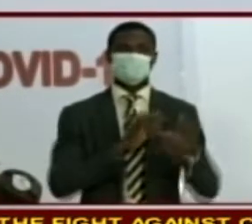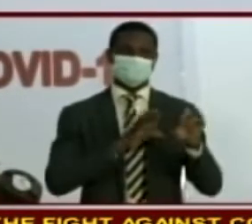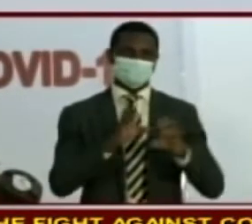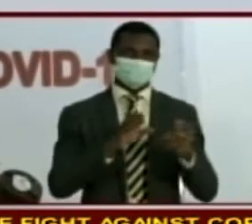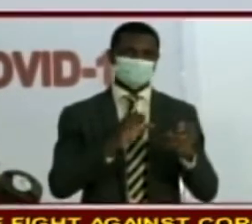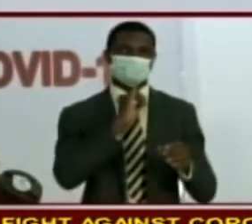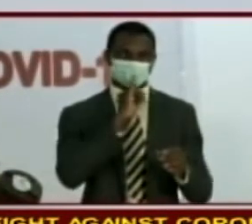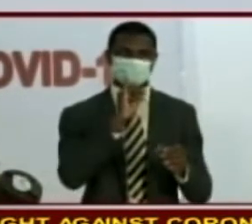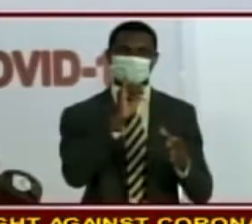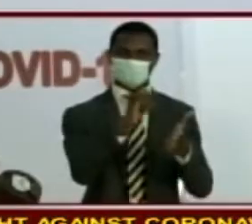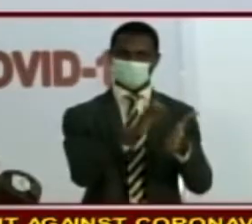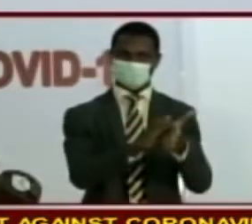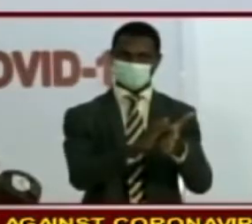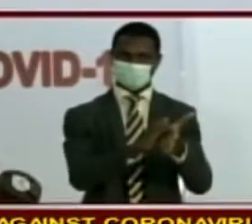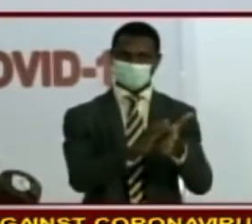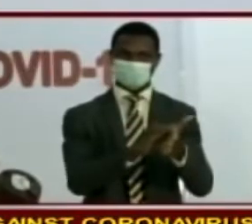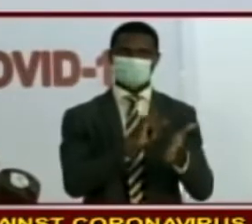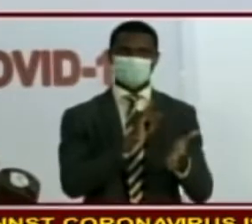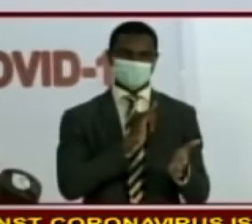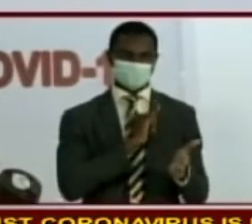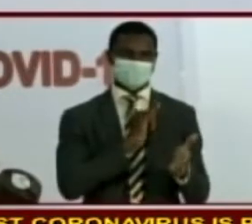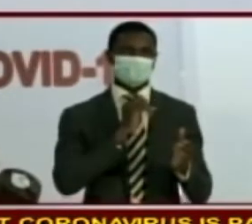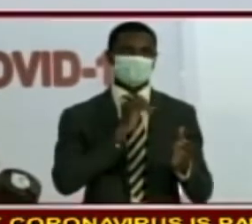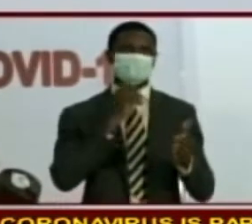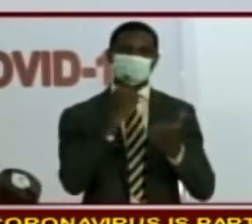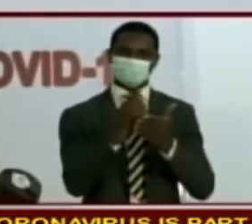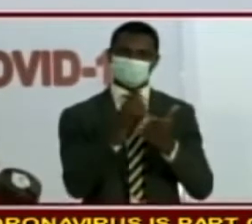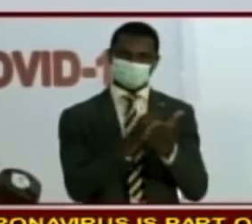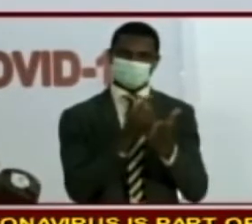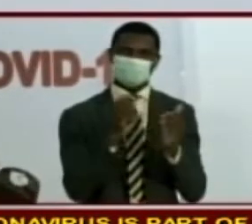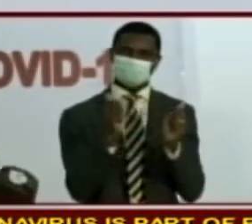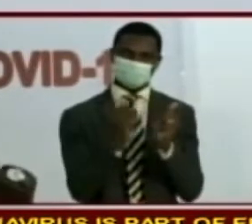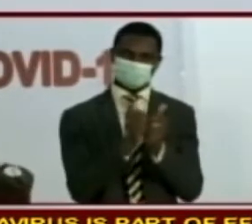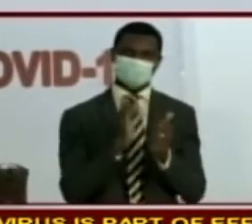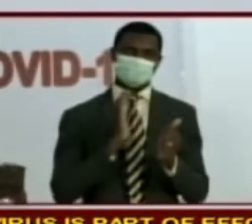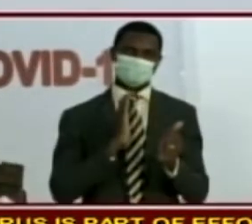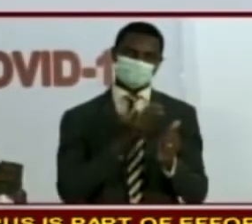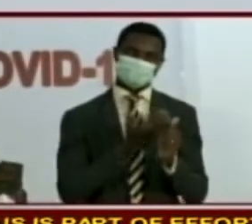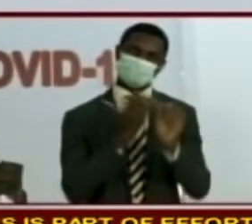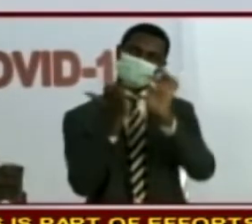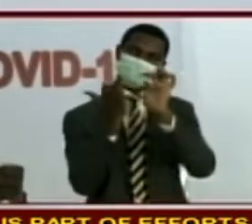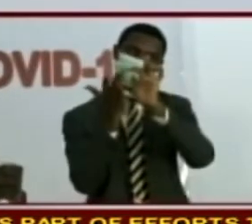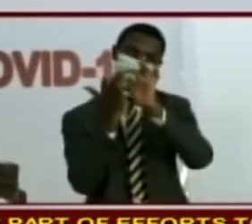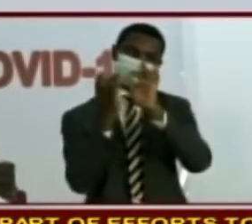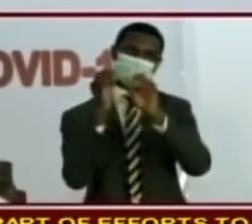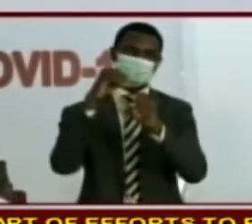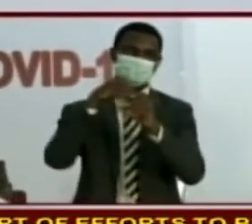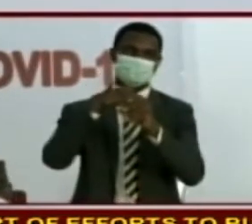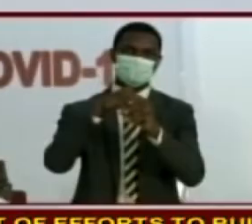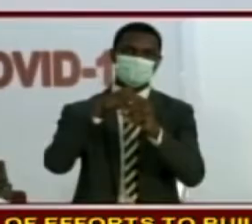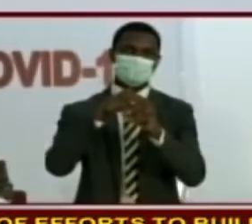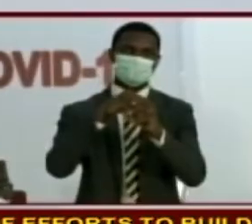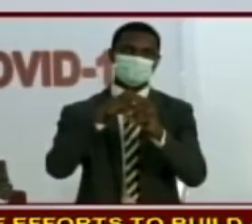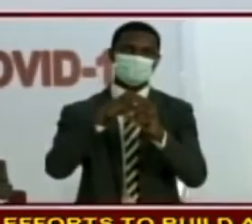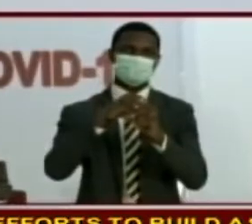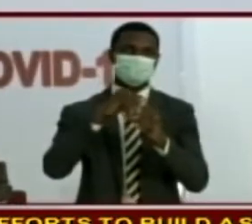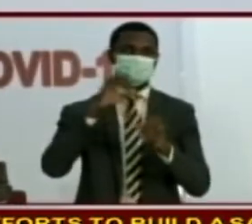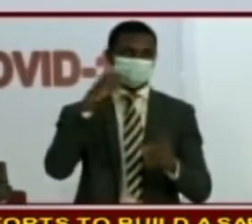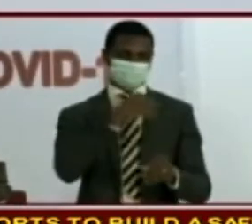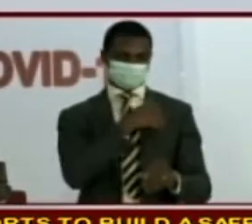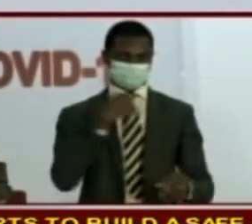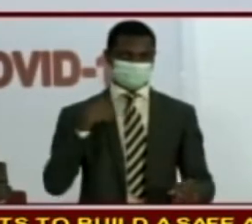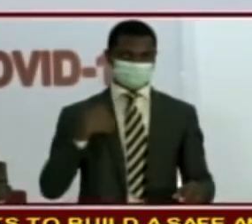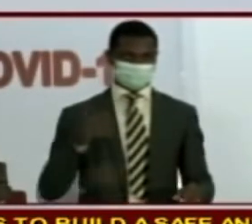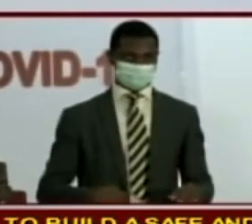I spoke to the Consul General, our consular representative in Guangzhou, who was in